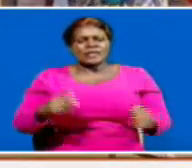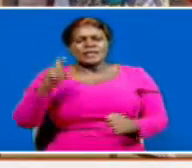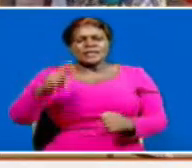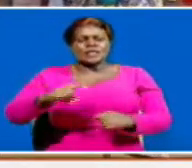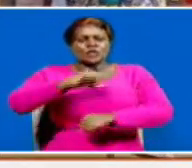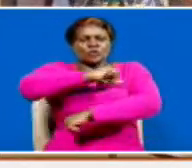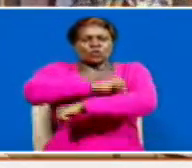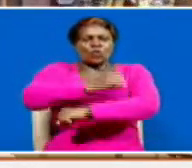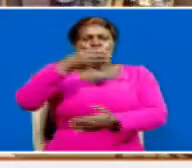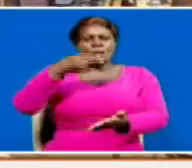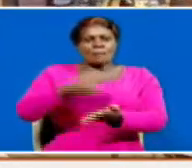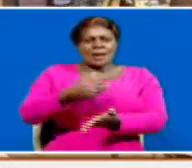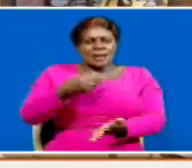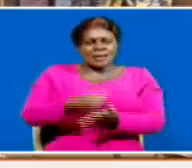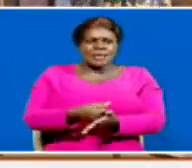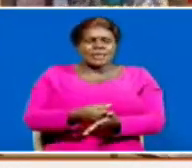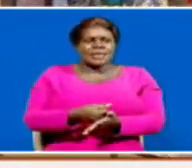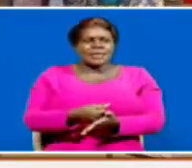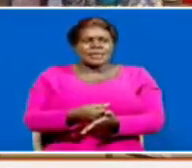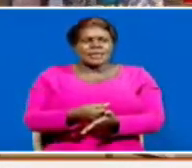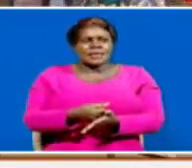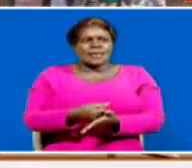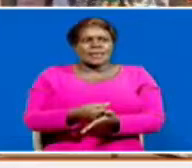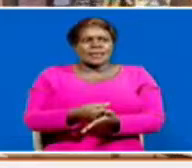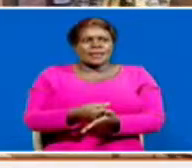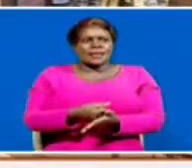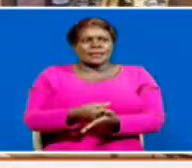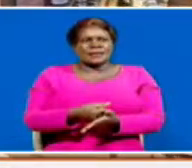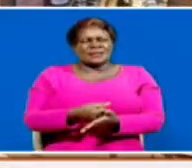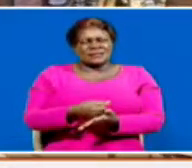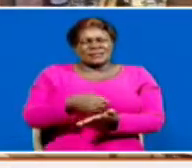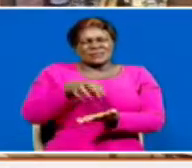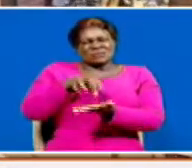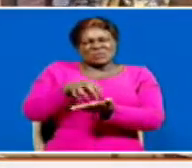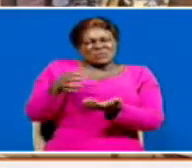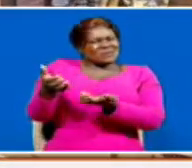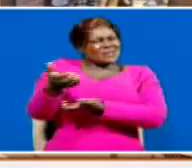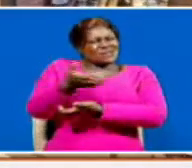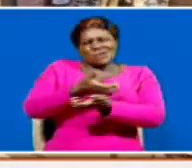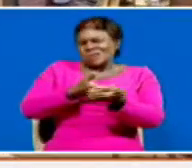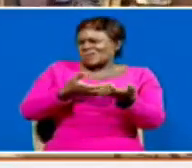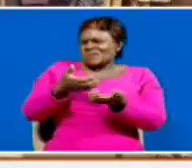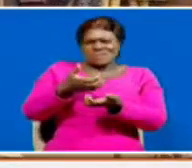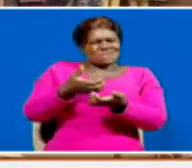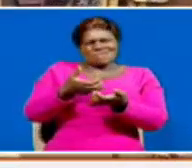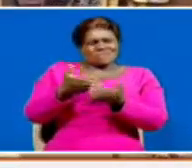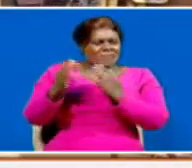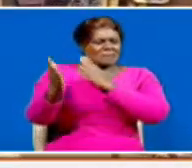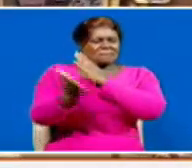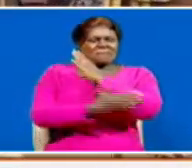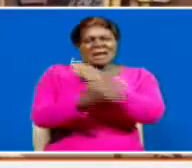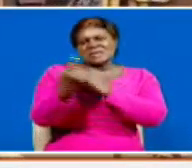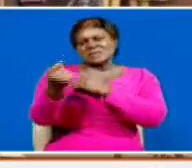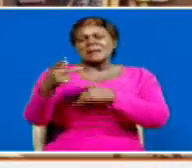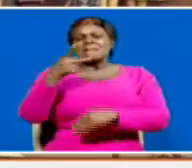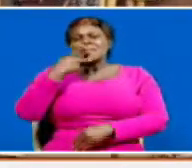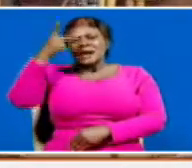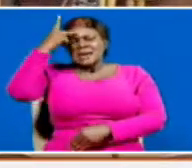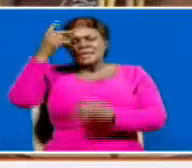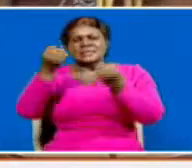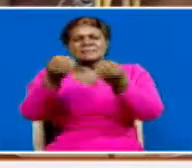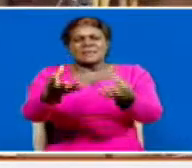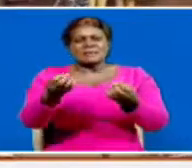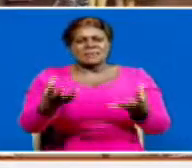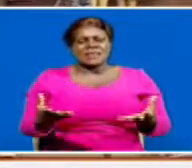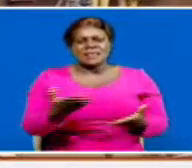fees. Kwa hivyo, kidogo hali ya uchumi pande hii ni mbaya. Kwa wasasi wengi na kwa